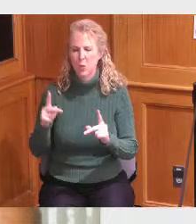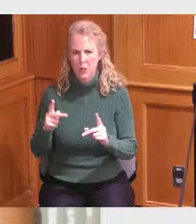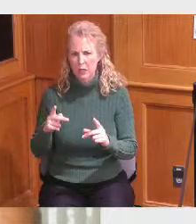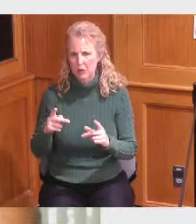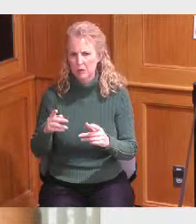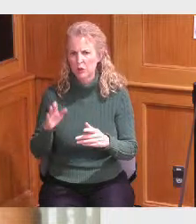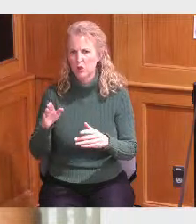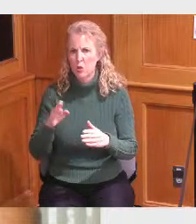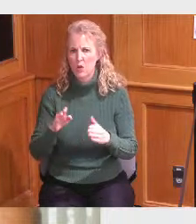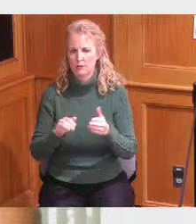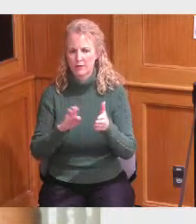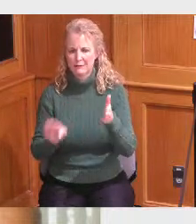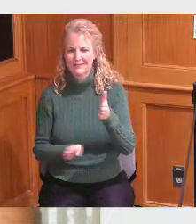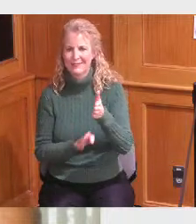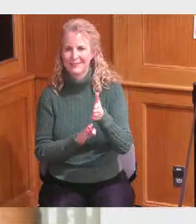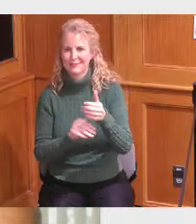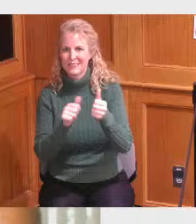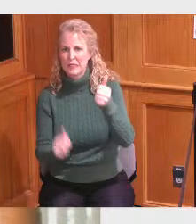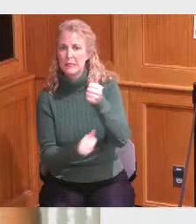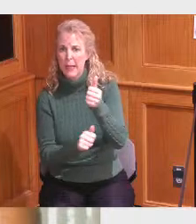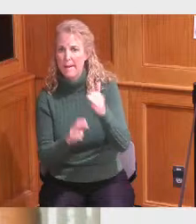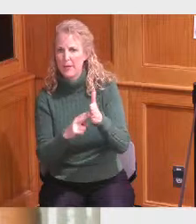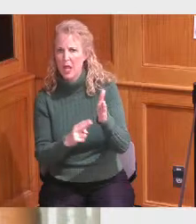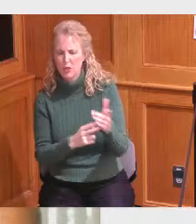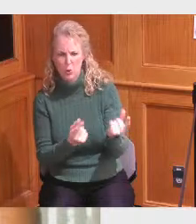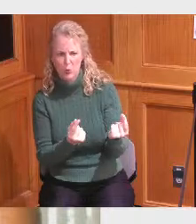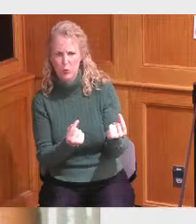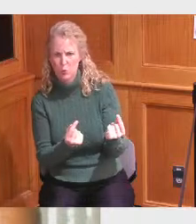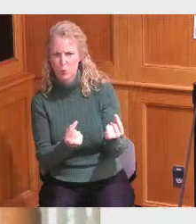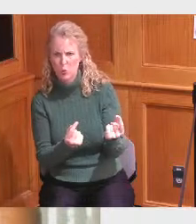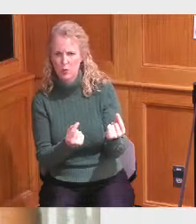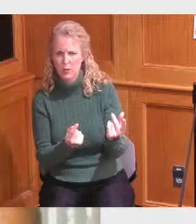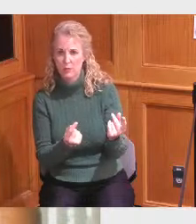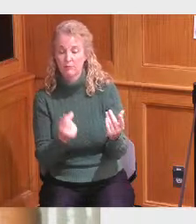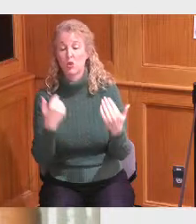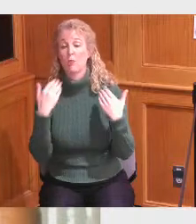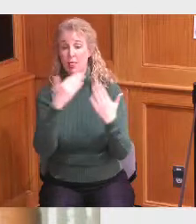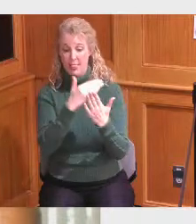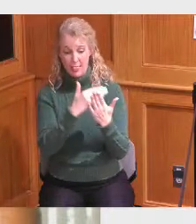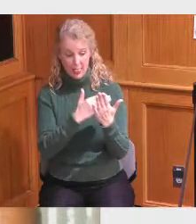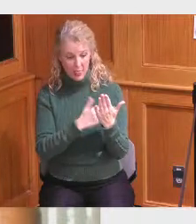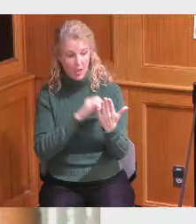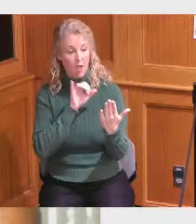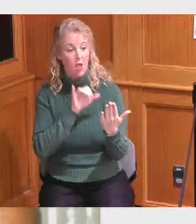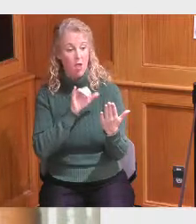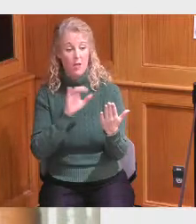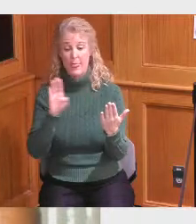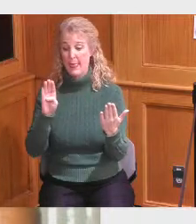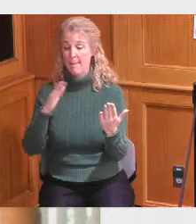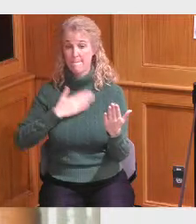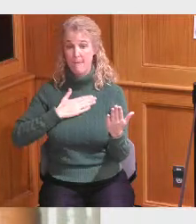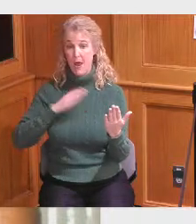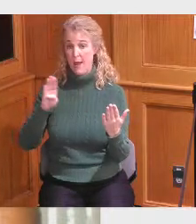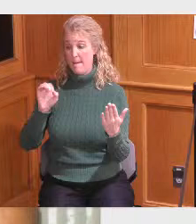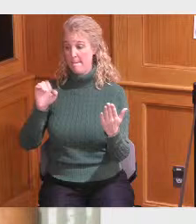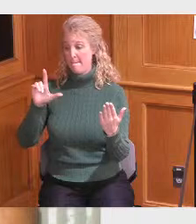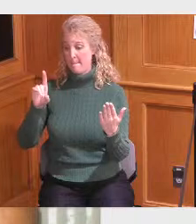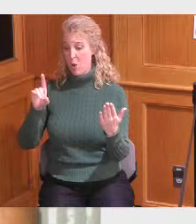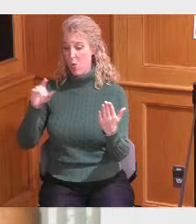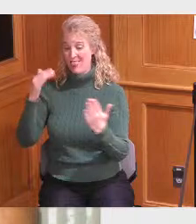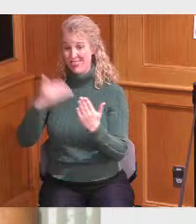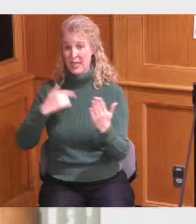of their subcontracting? What type of subcontracting do they do a lot? And I get a list, then I go to the bold list, and I sort for